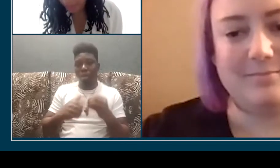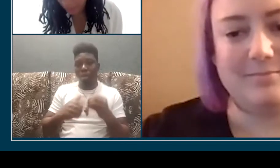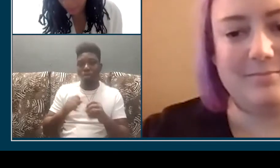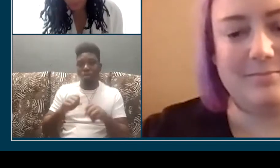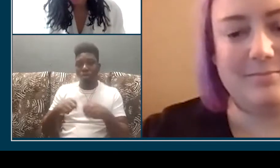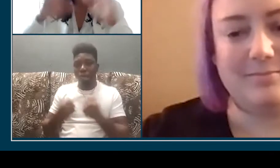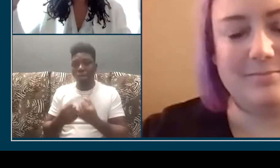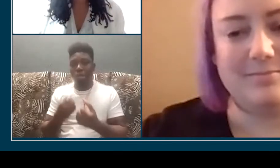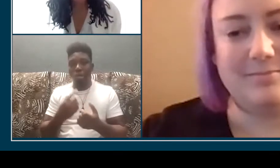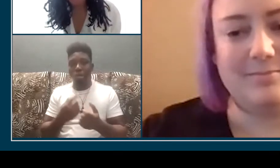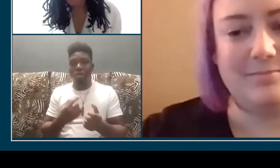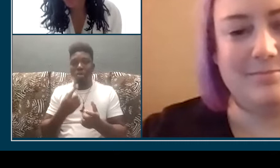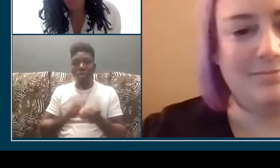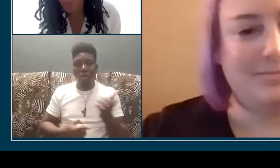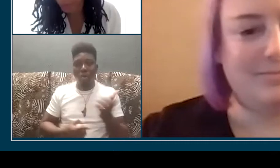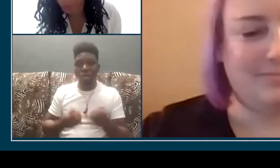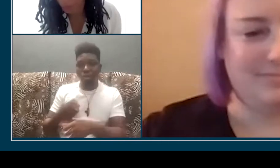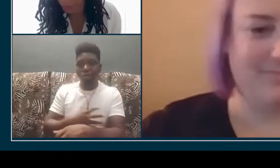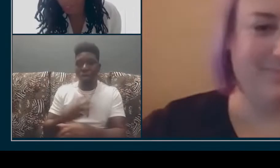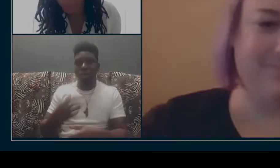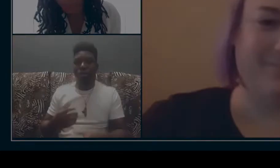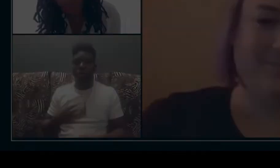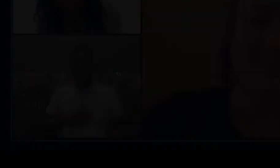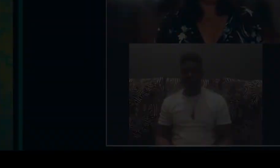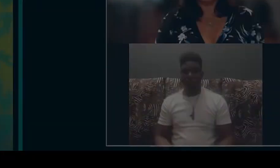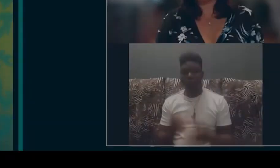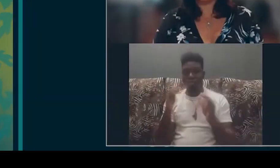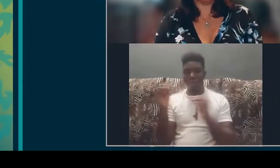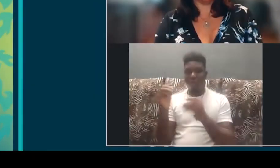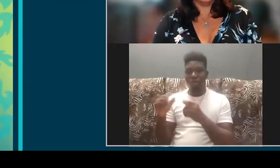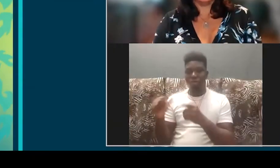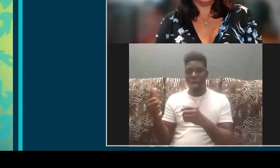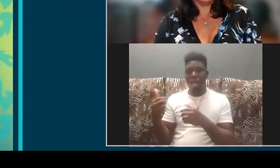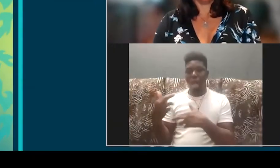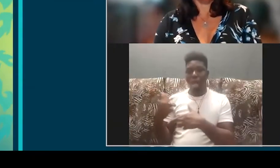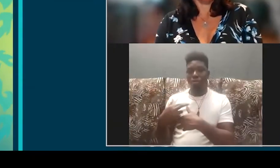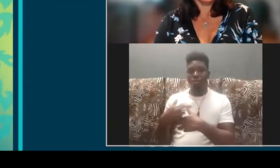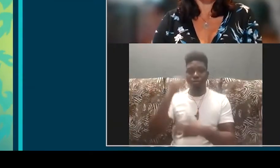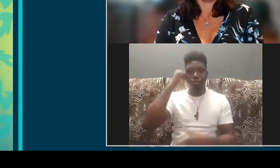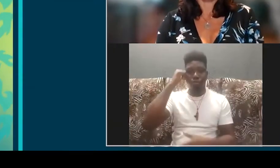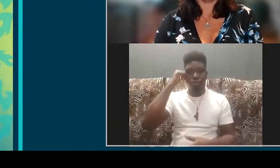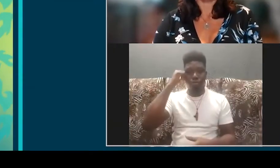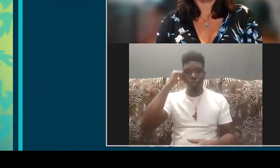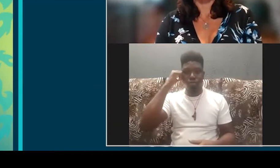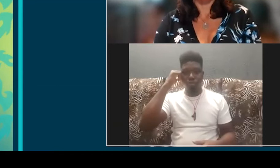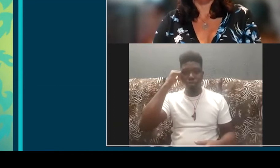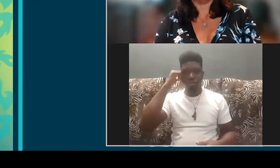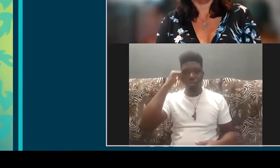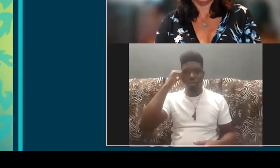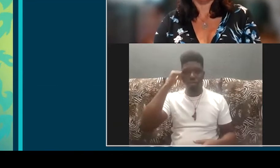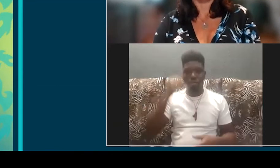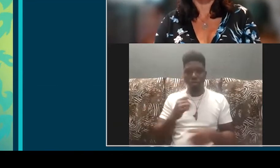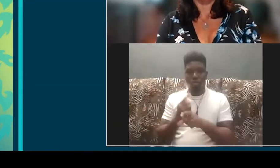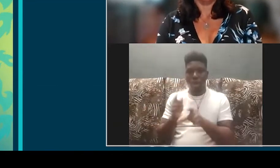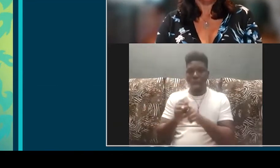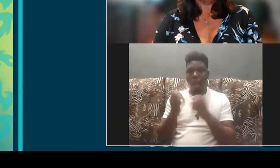that impact our children? Please take any one of those questions. Just like there's so many questions to that, there's a lot of different directions